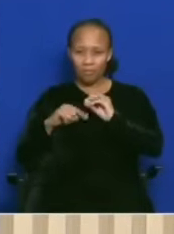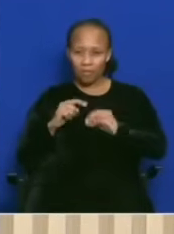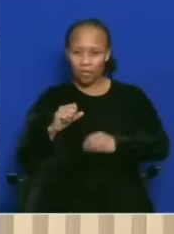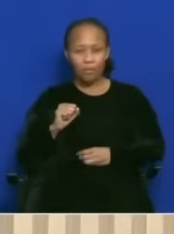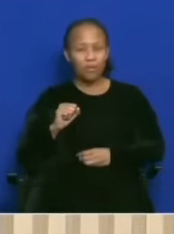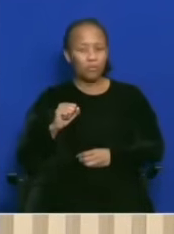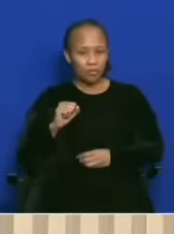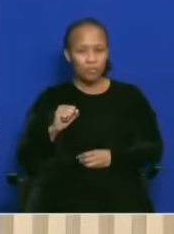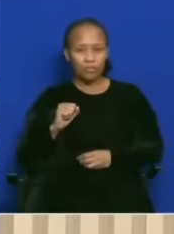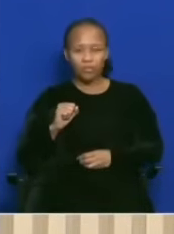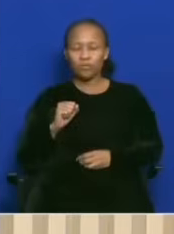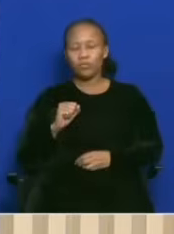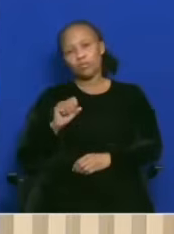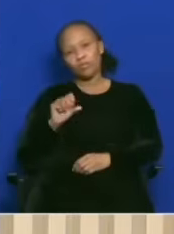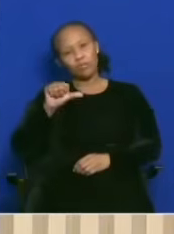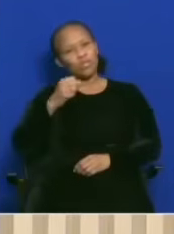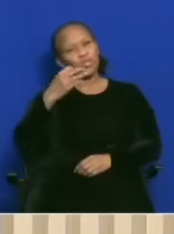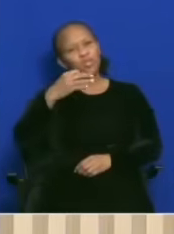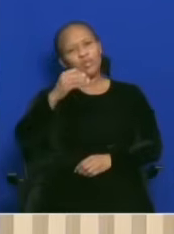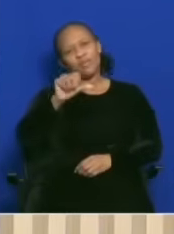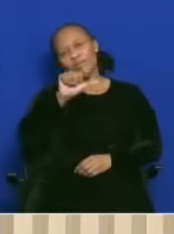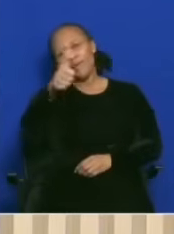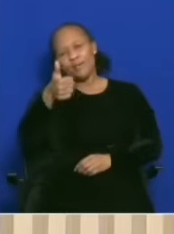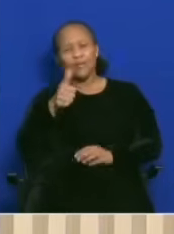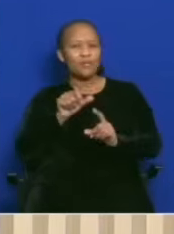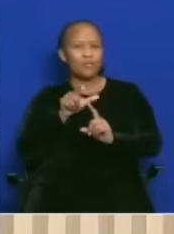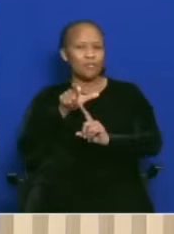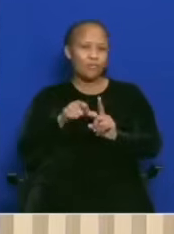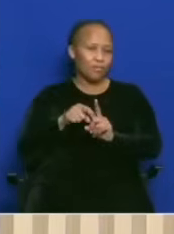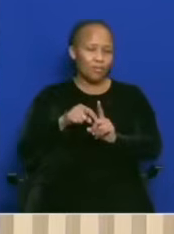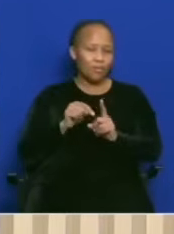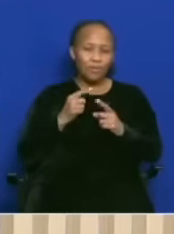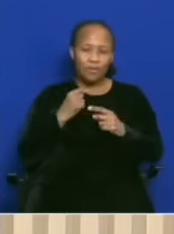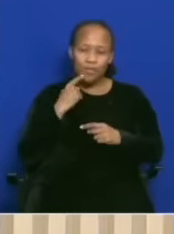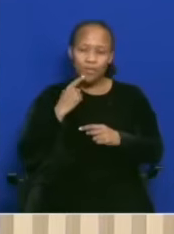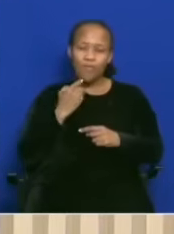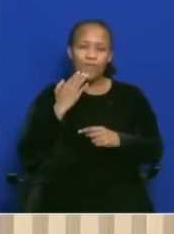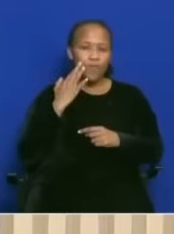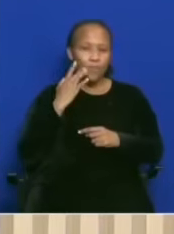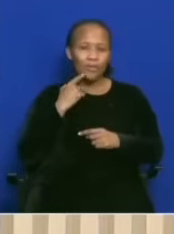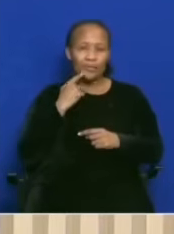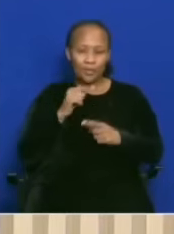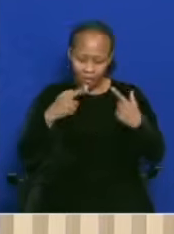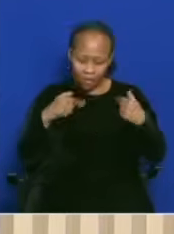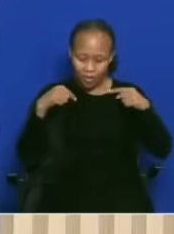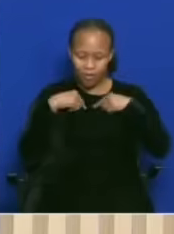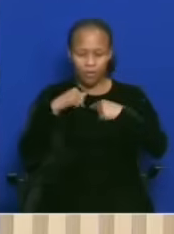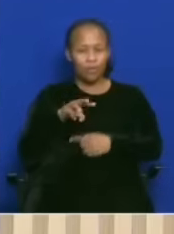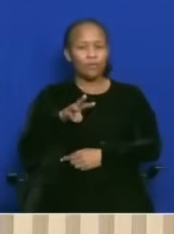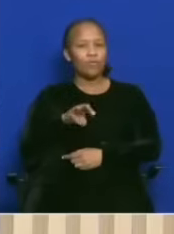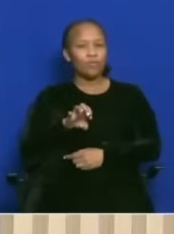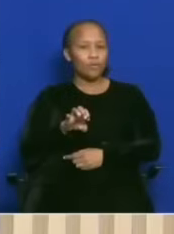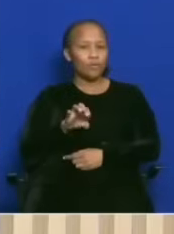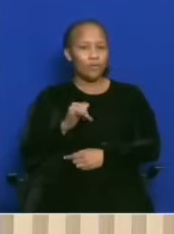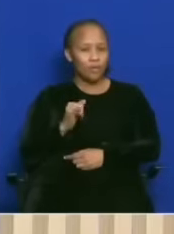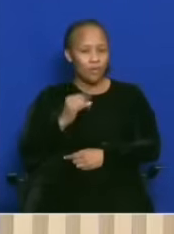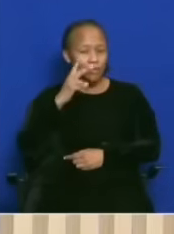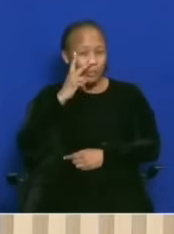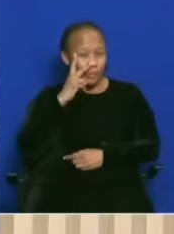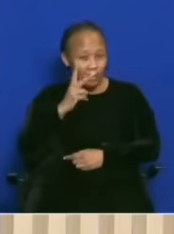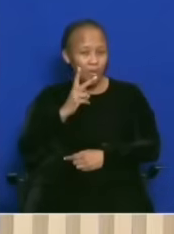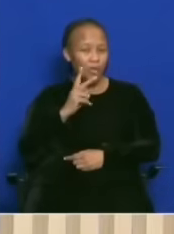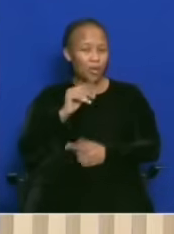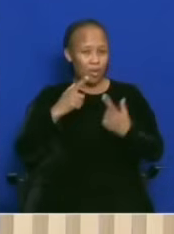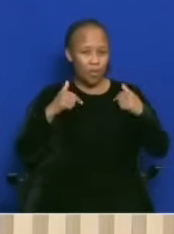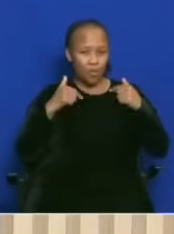get a decent slice. So as we saw in the other chats of we benefiting in one way or another, again, there's a